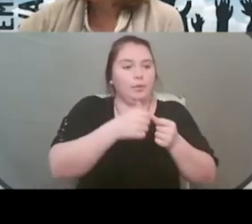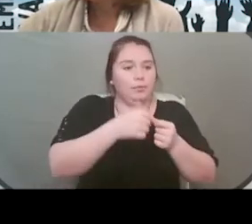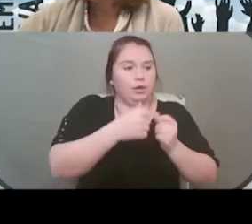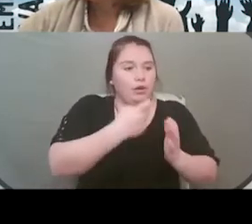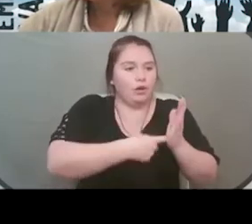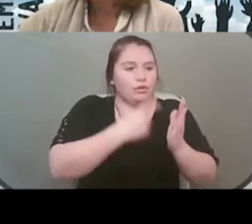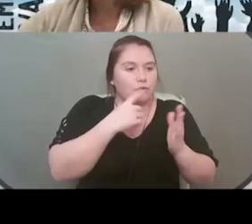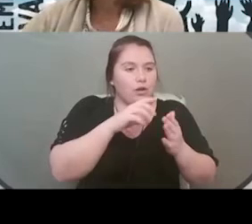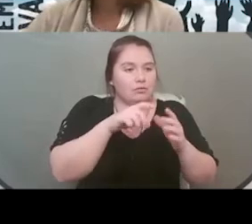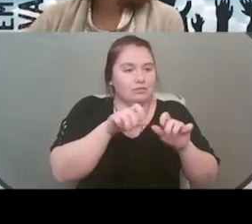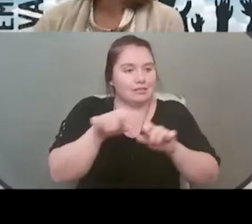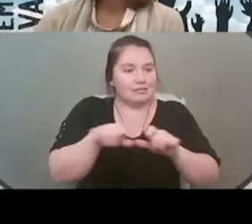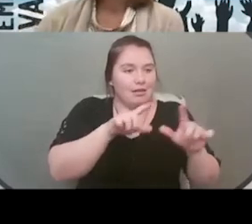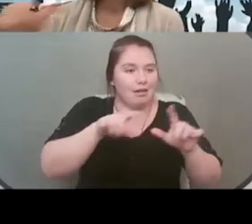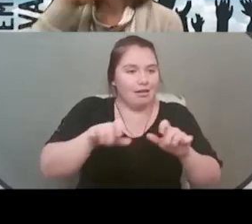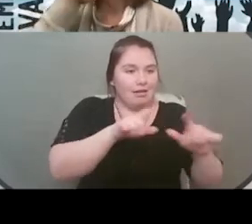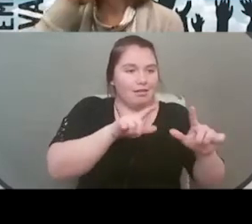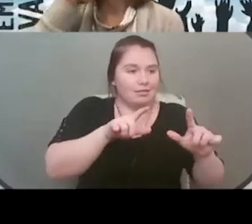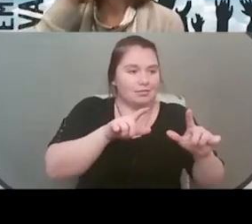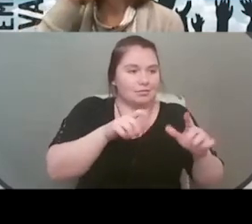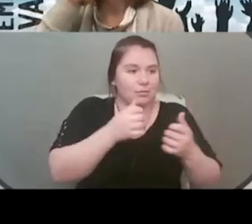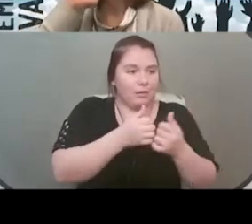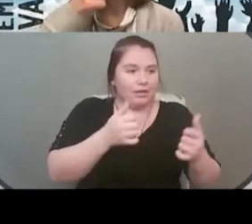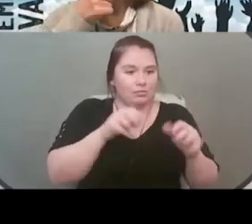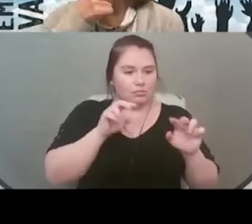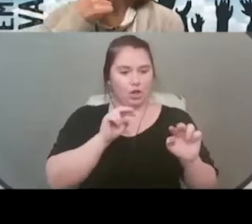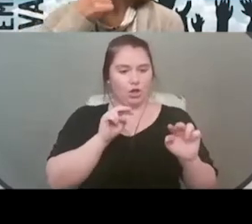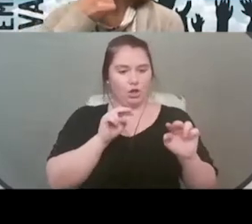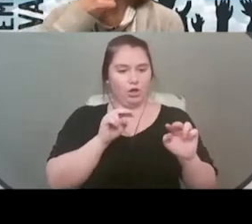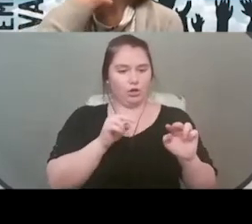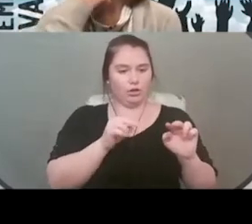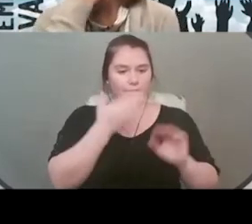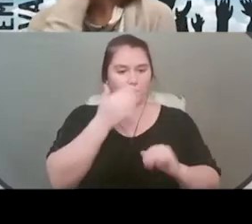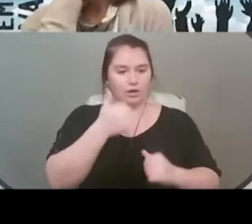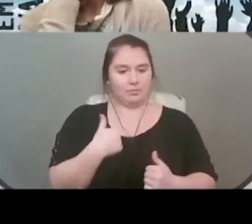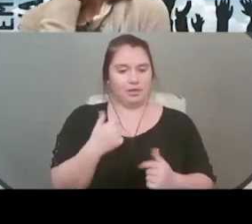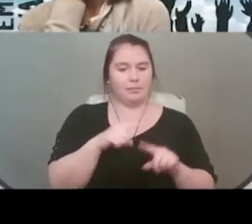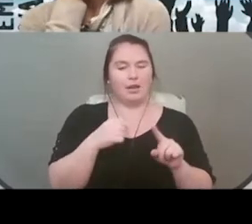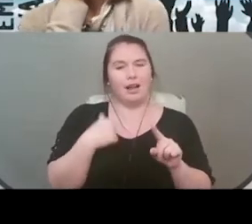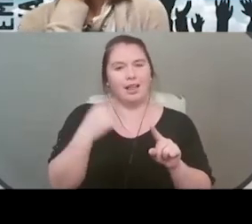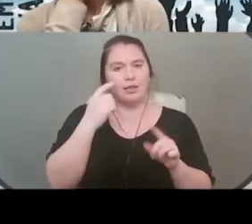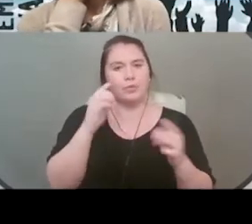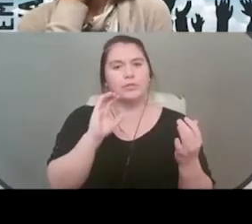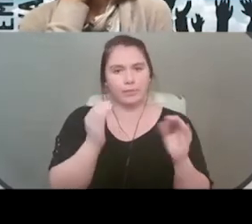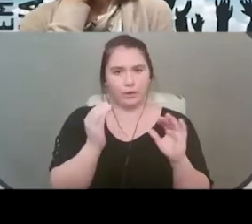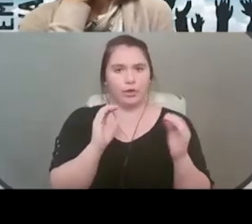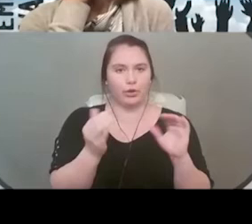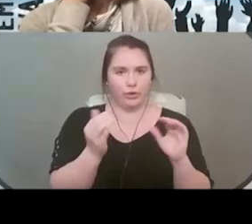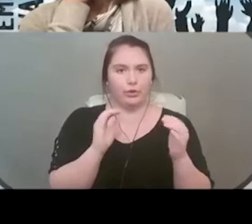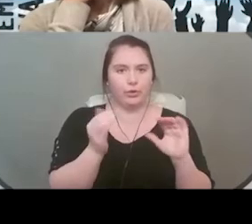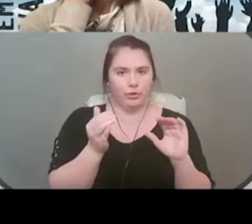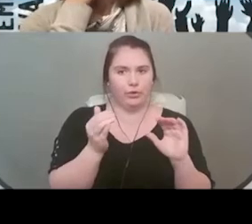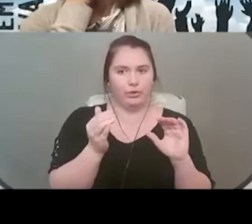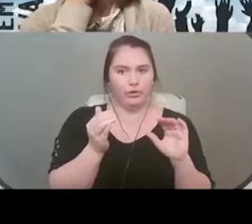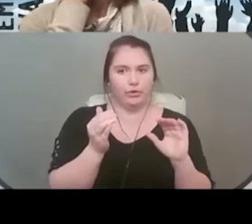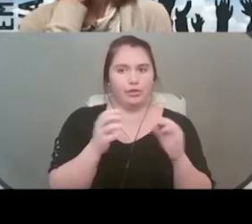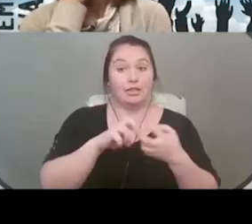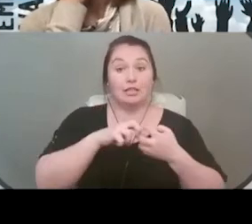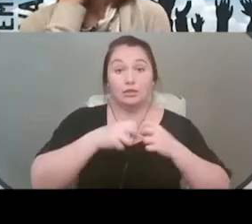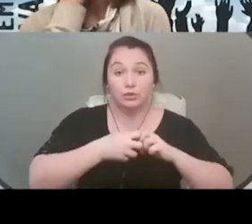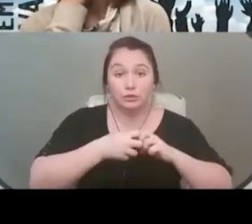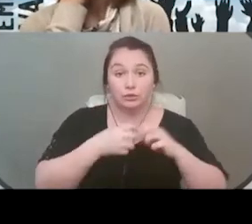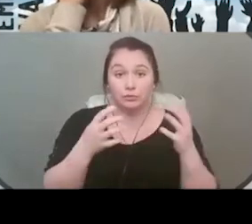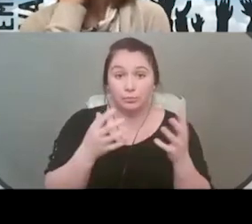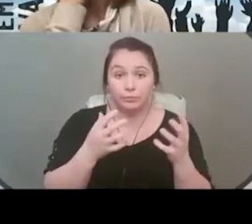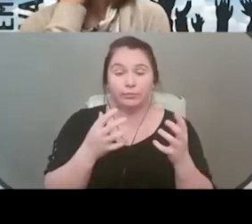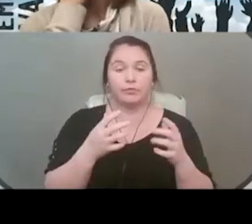slides without having them in front of me, but I think they were very similar. The issue is that